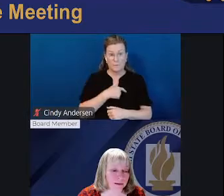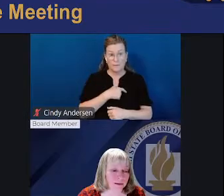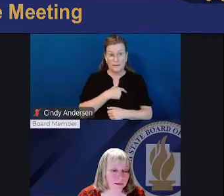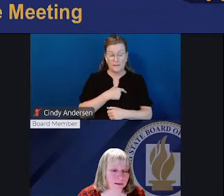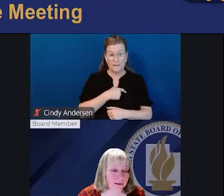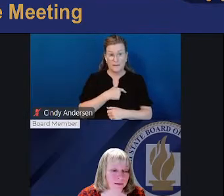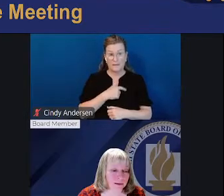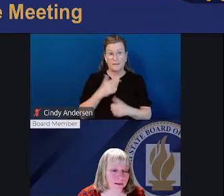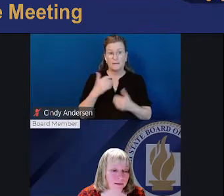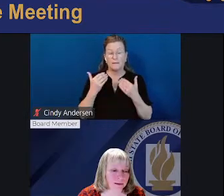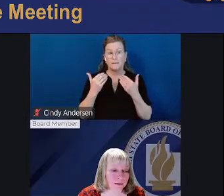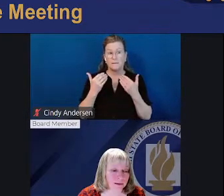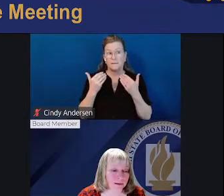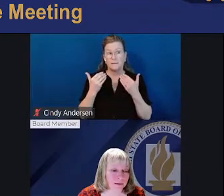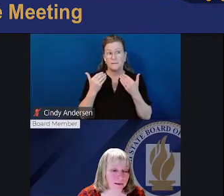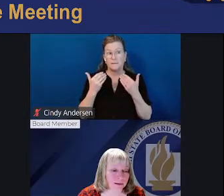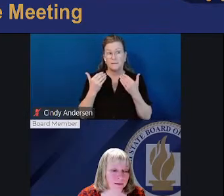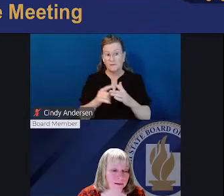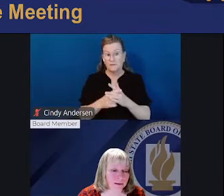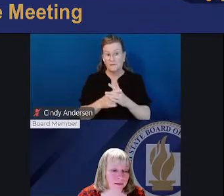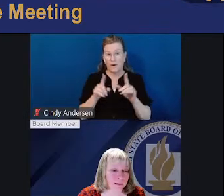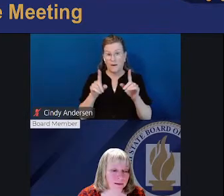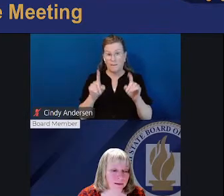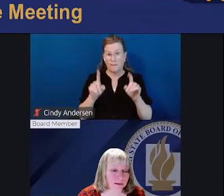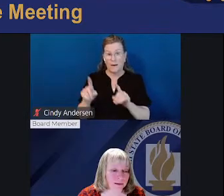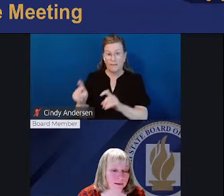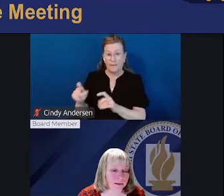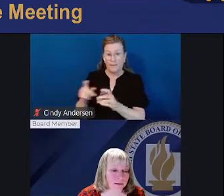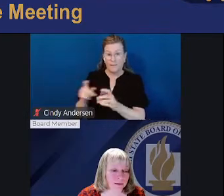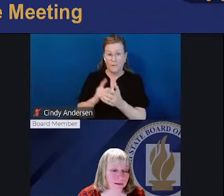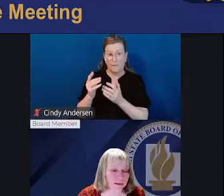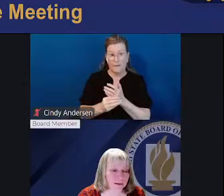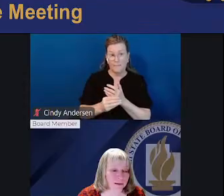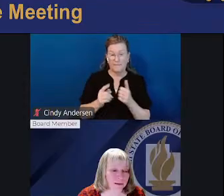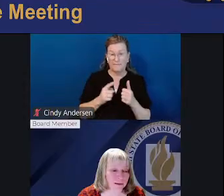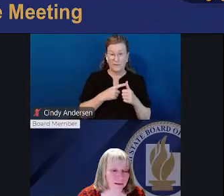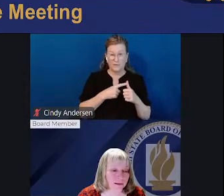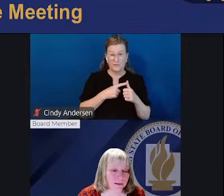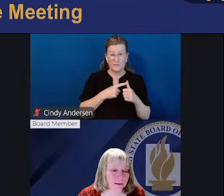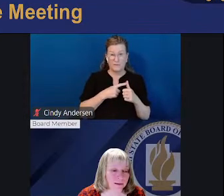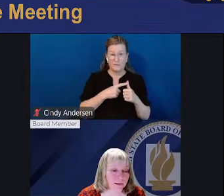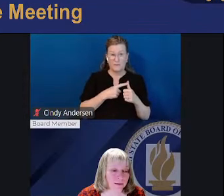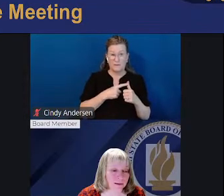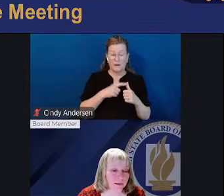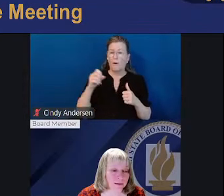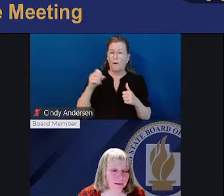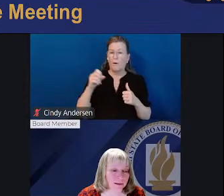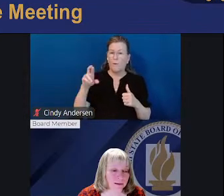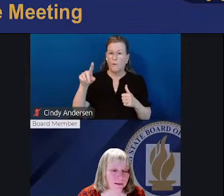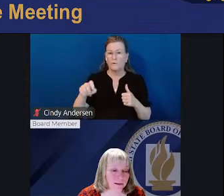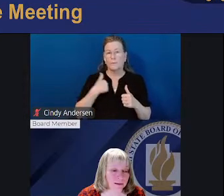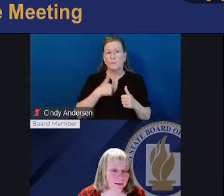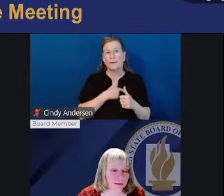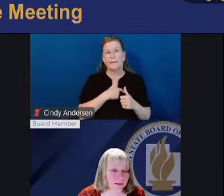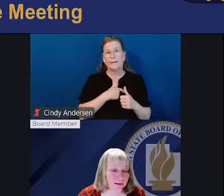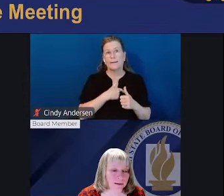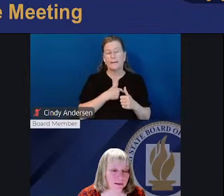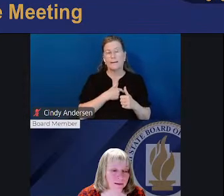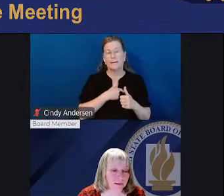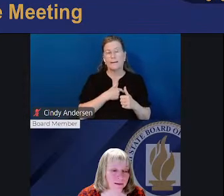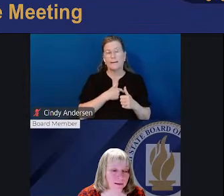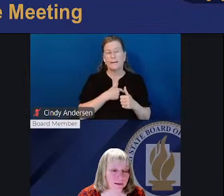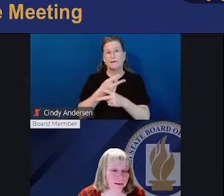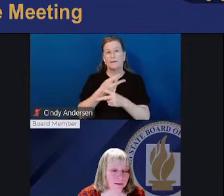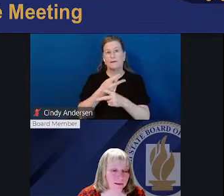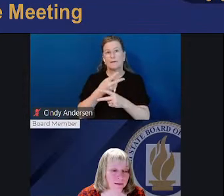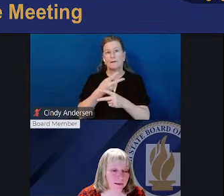to begin a pilot or flesh out a pilot first, or do we flesh out